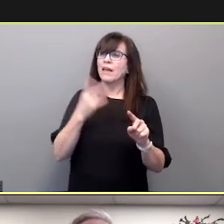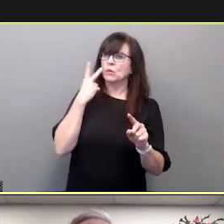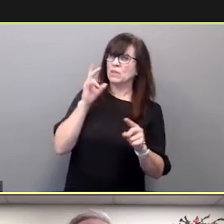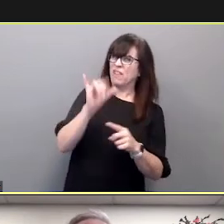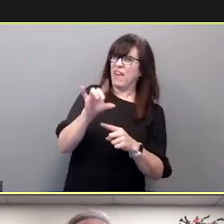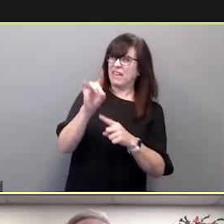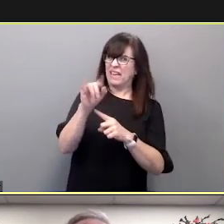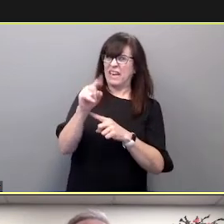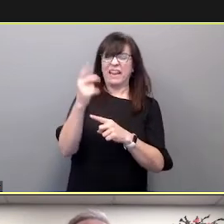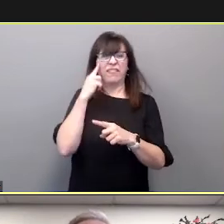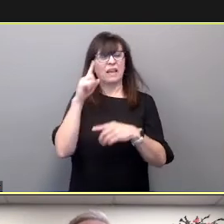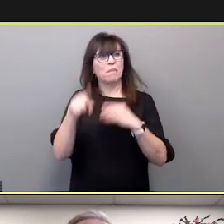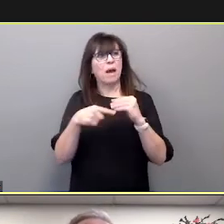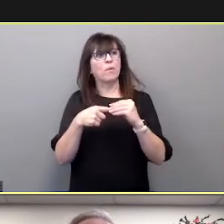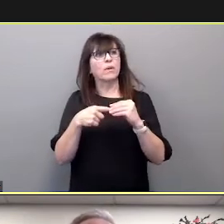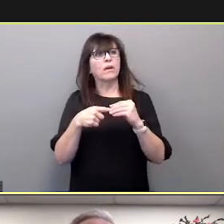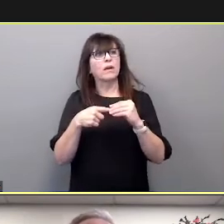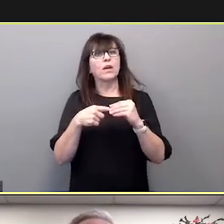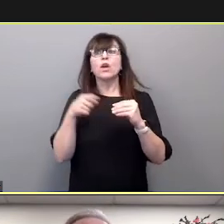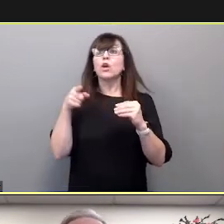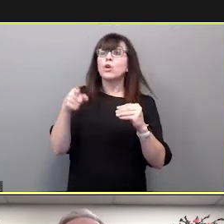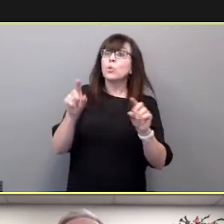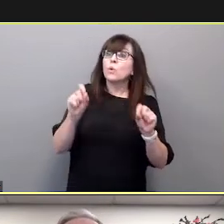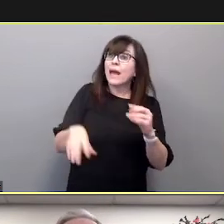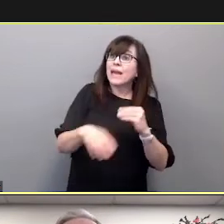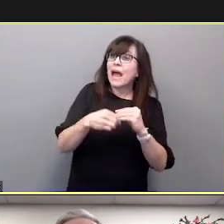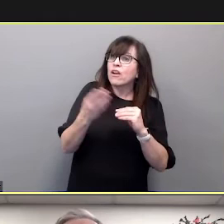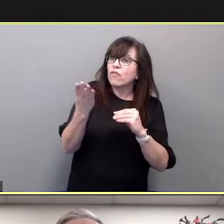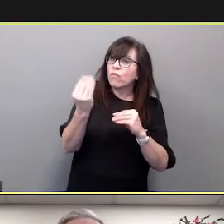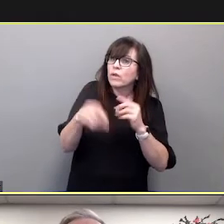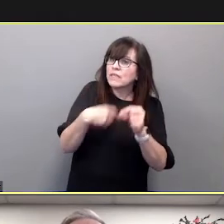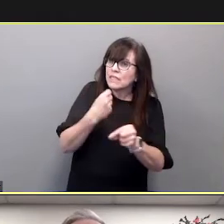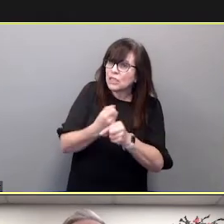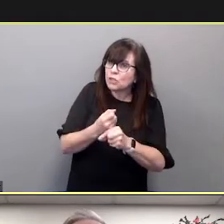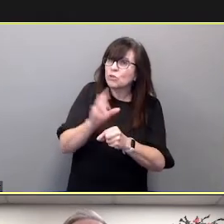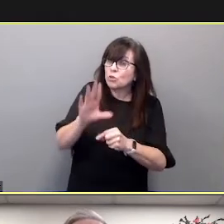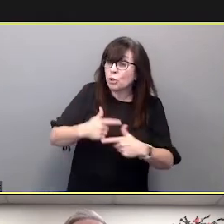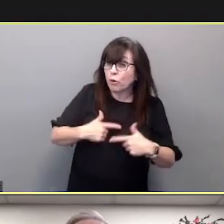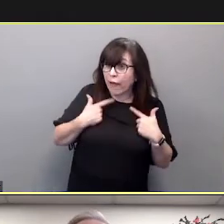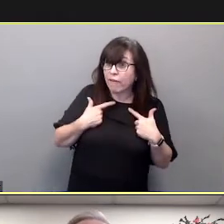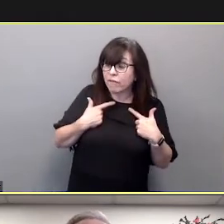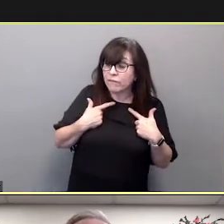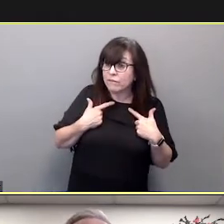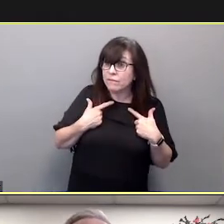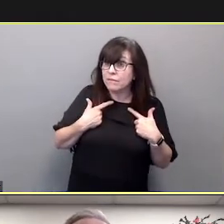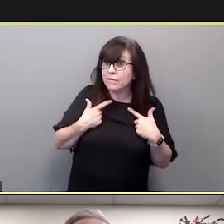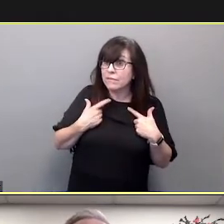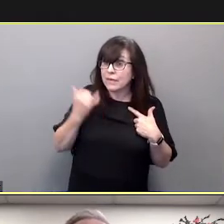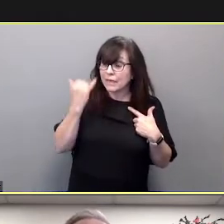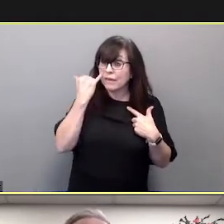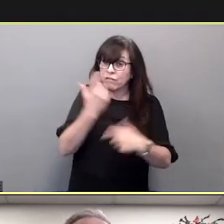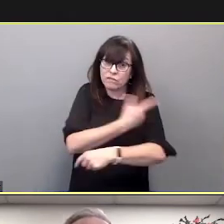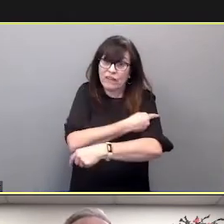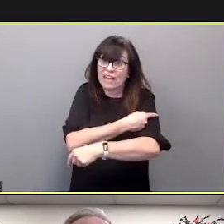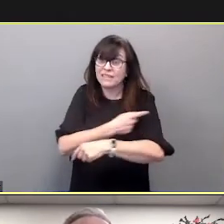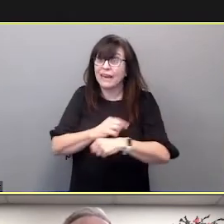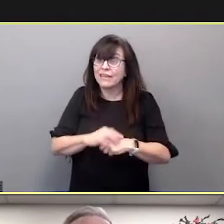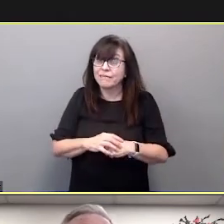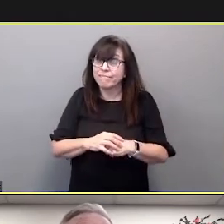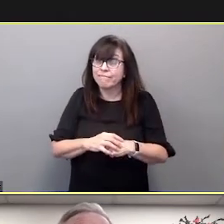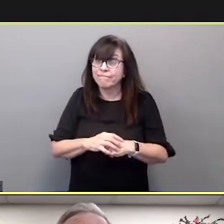think about the fact that you can add 14 years to your life by being vaccinated if